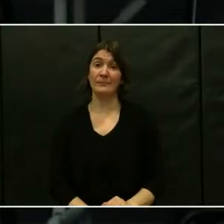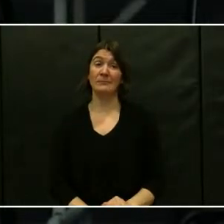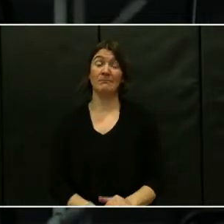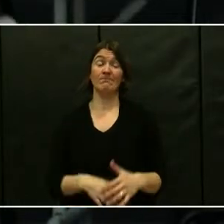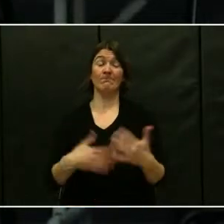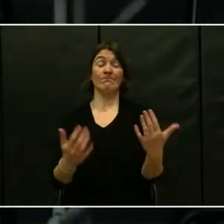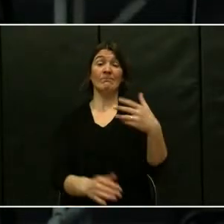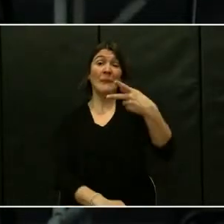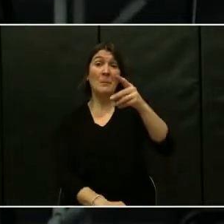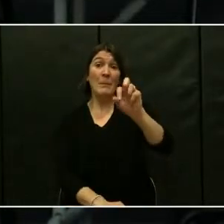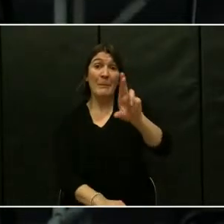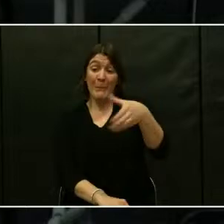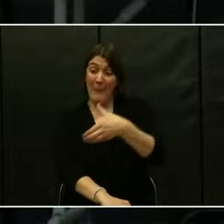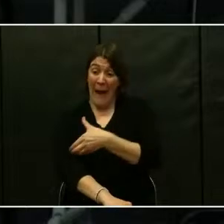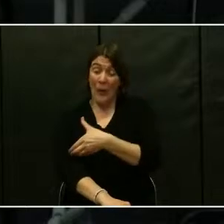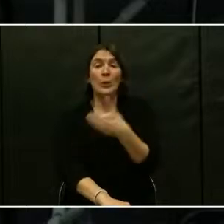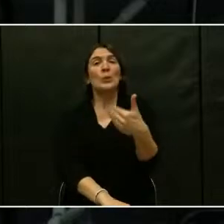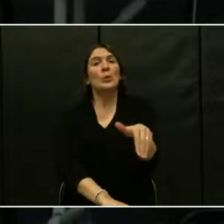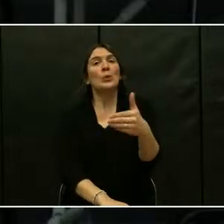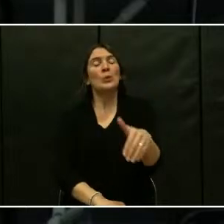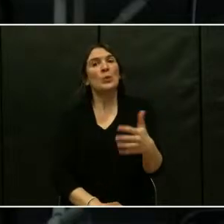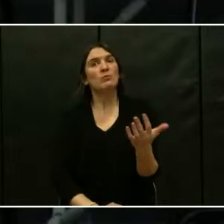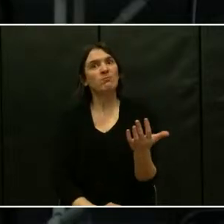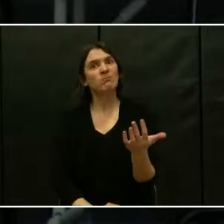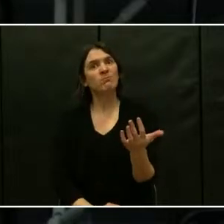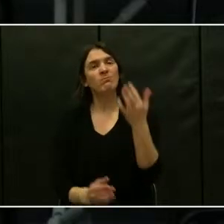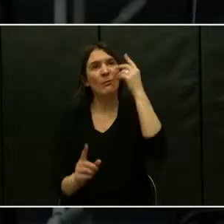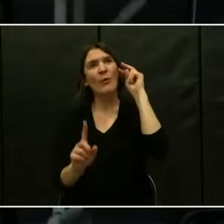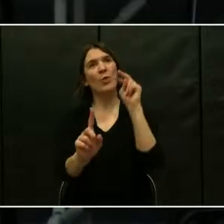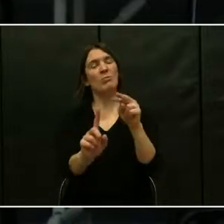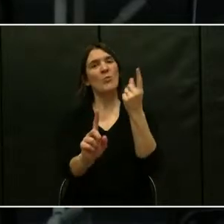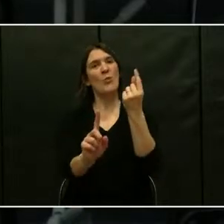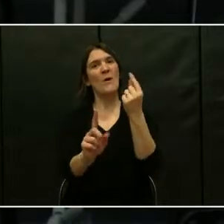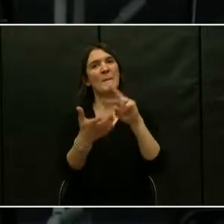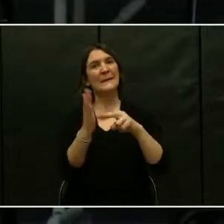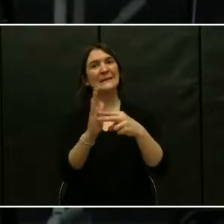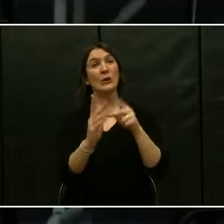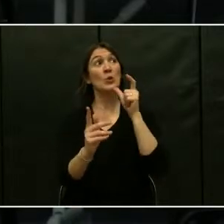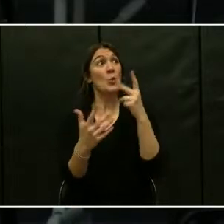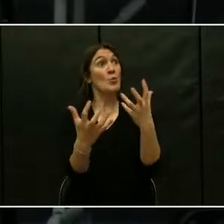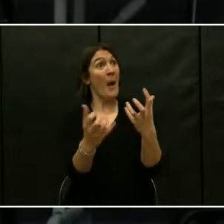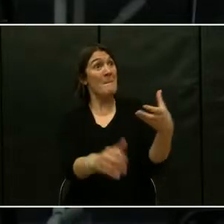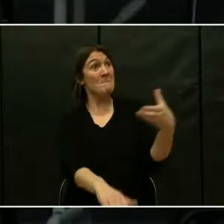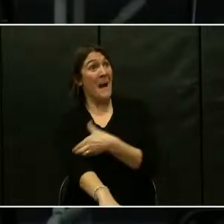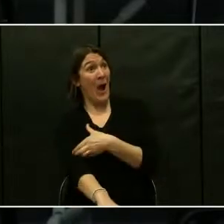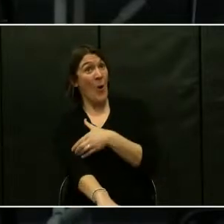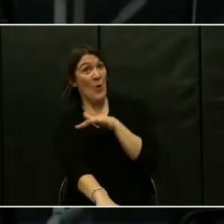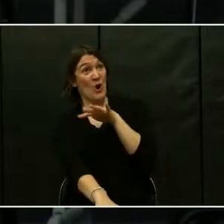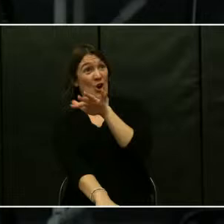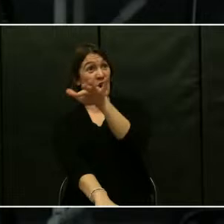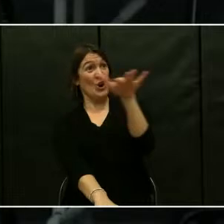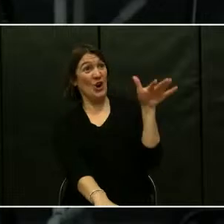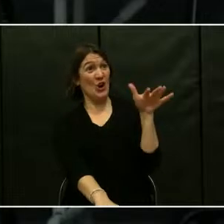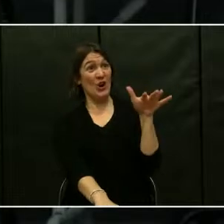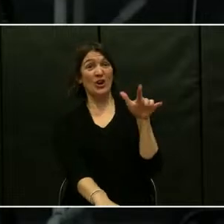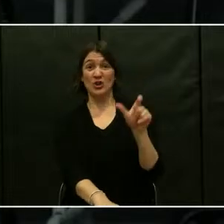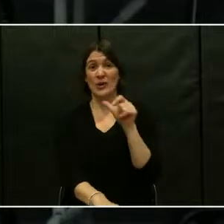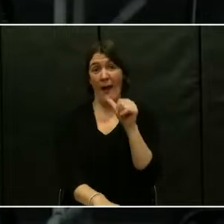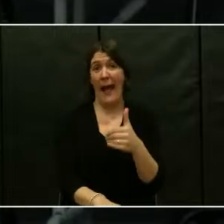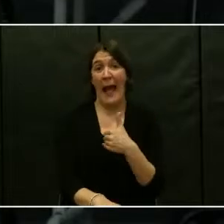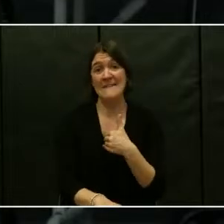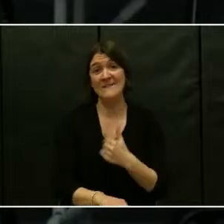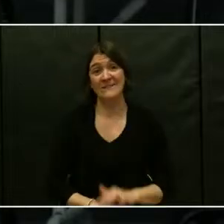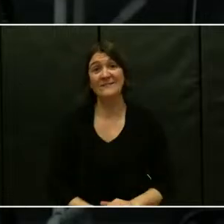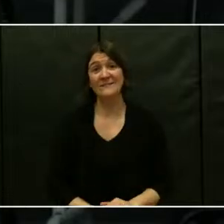power is a Curious Thing most of the people who want Power really shouldn't have